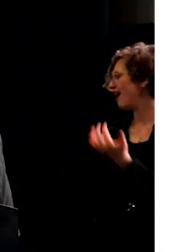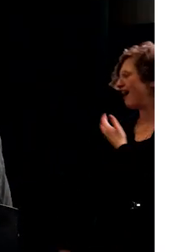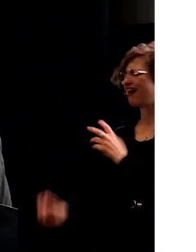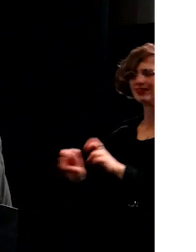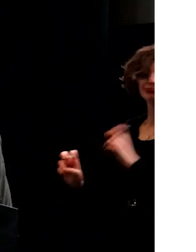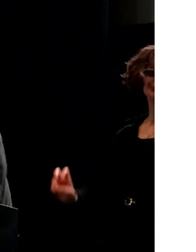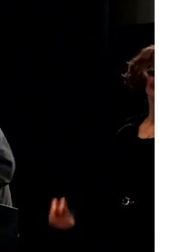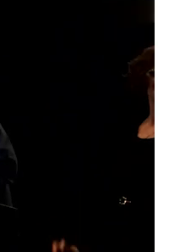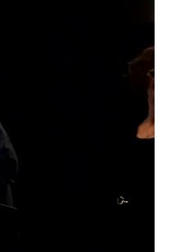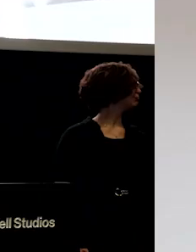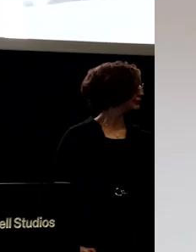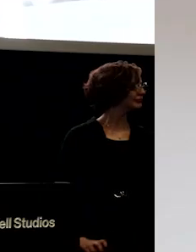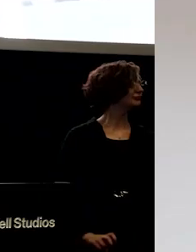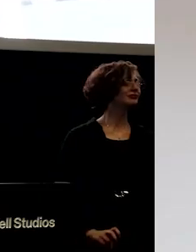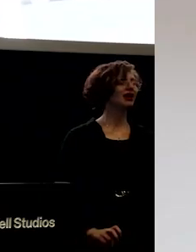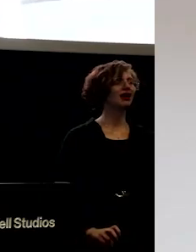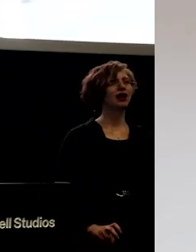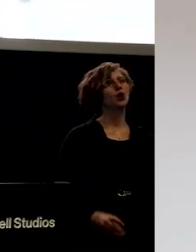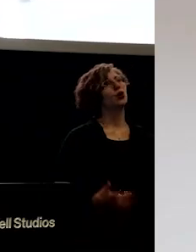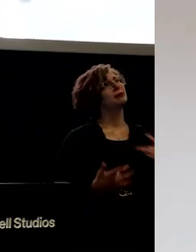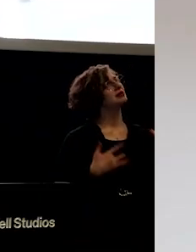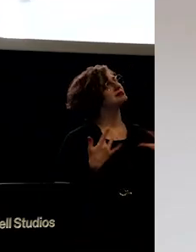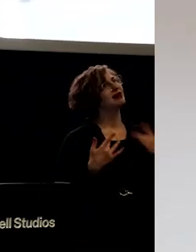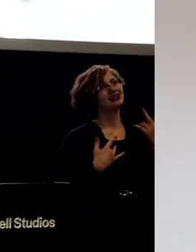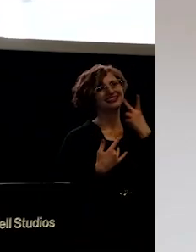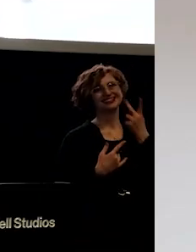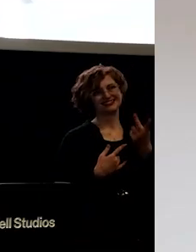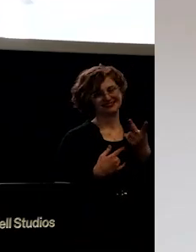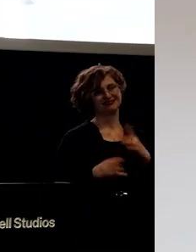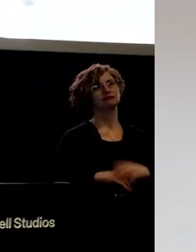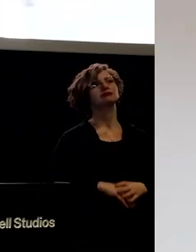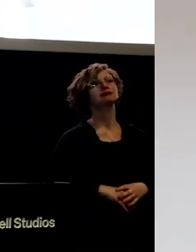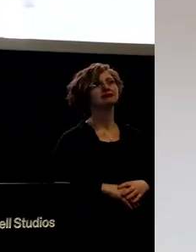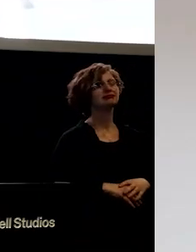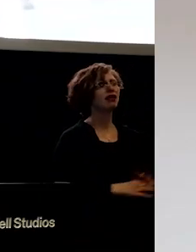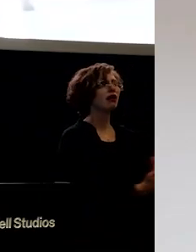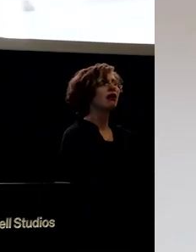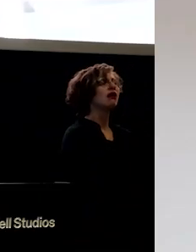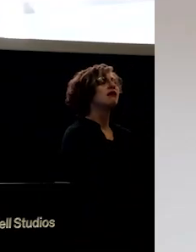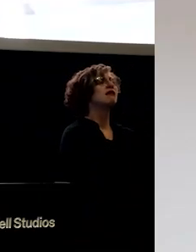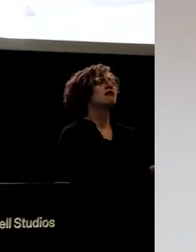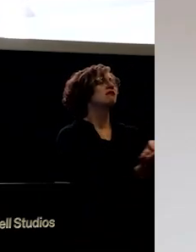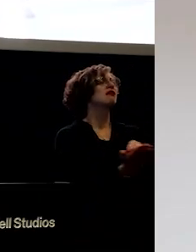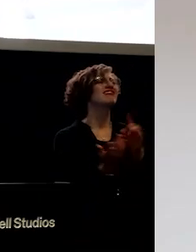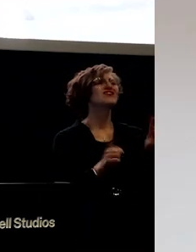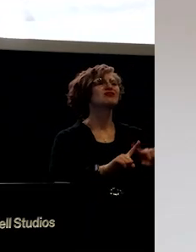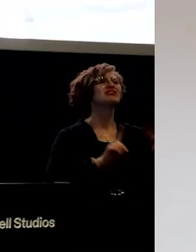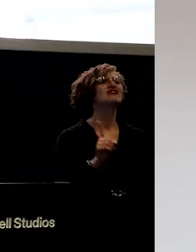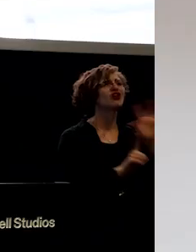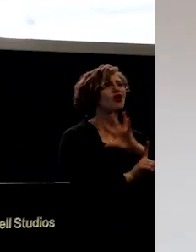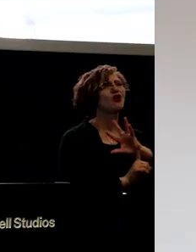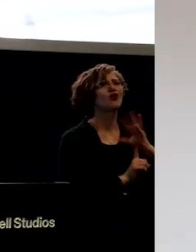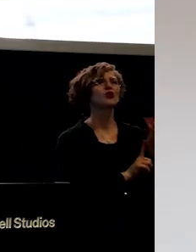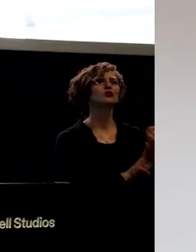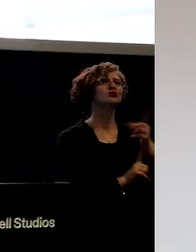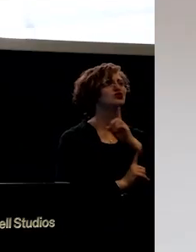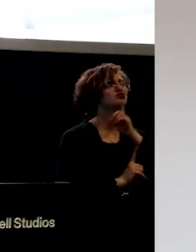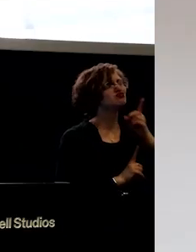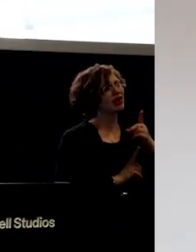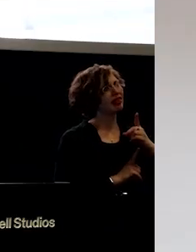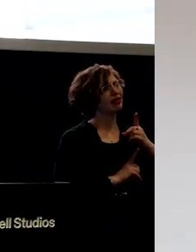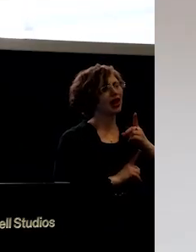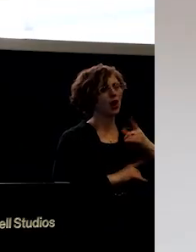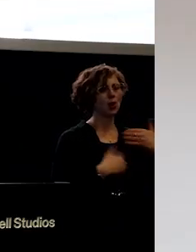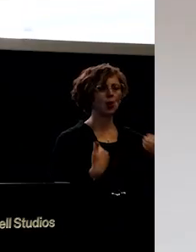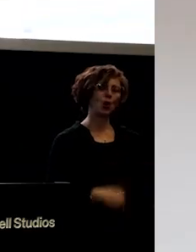as possible. Learning from different cultures really has allowed me to just enrich and expand what I